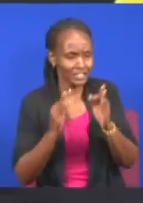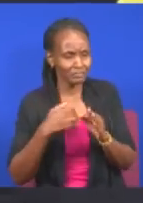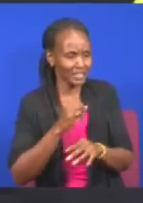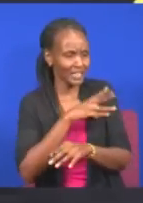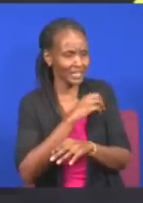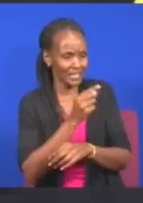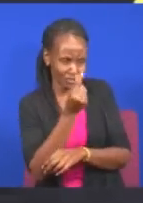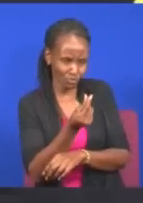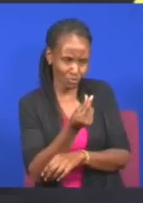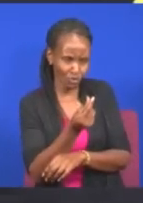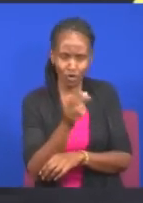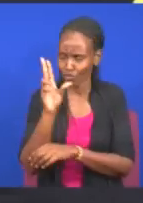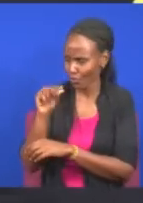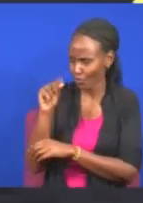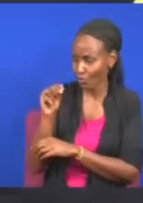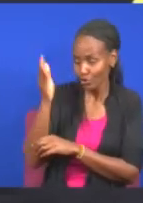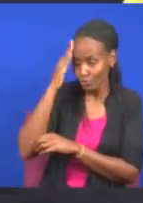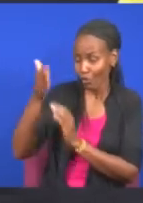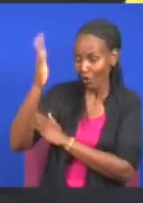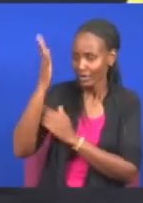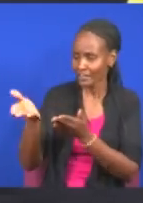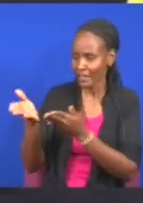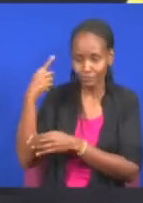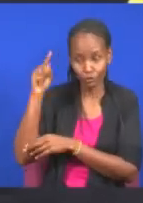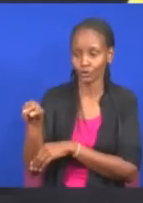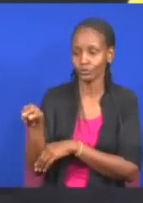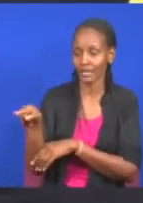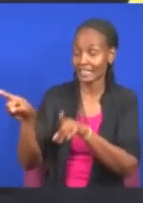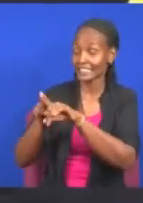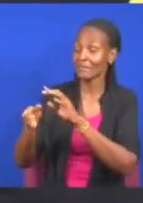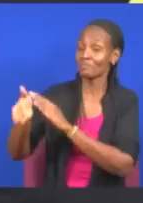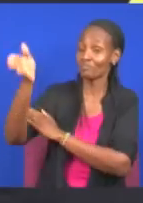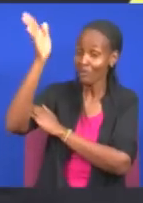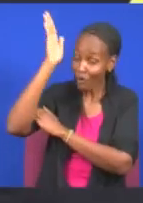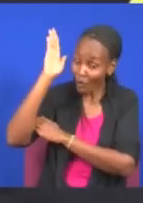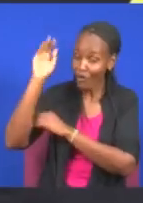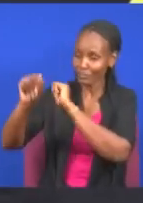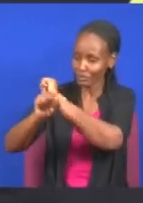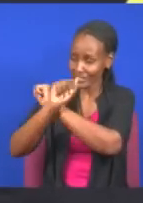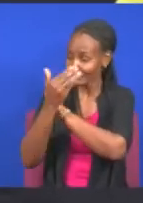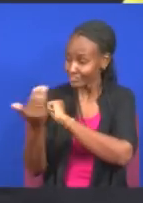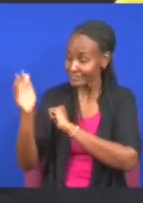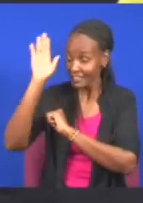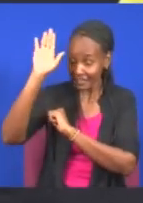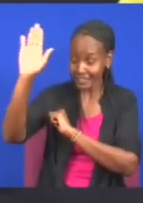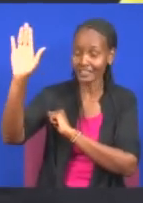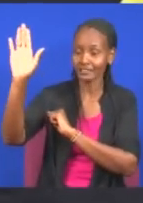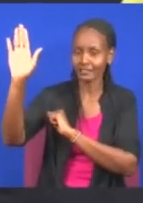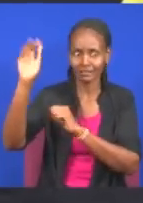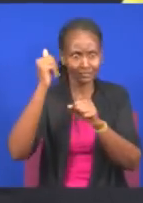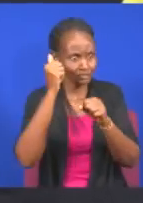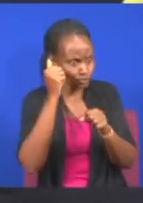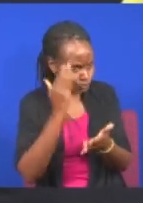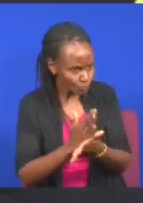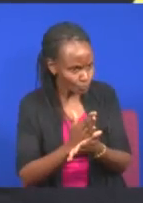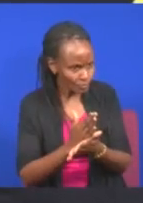bit? No! Do you know God is there for you? Mm-hmm. And God always protects his children. Does he? He